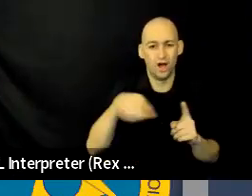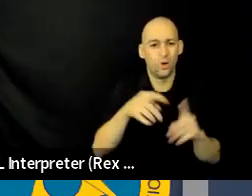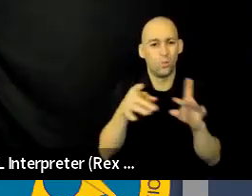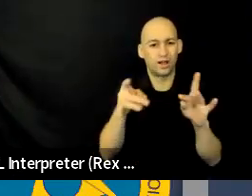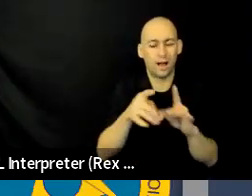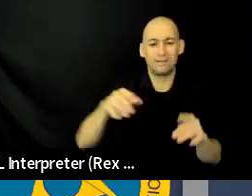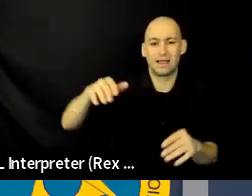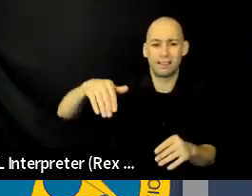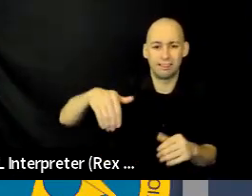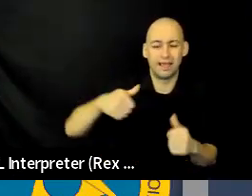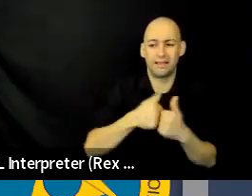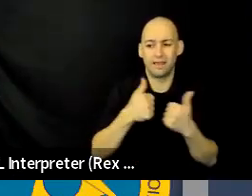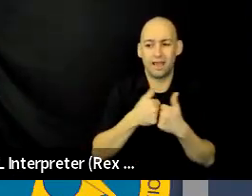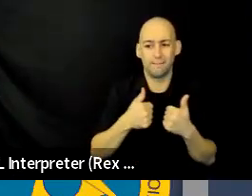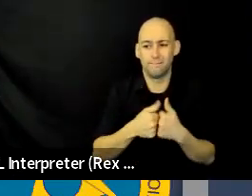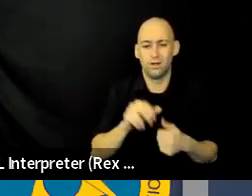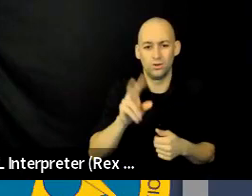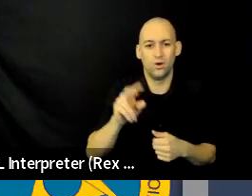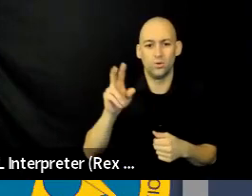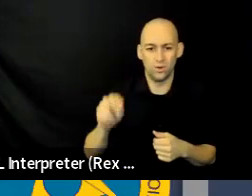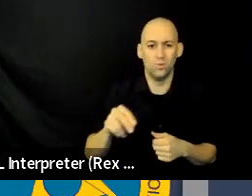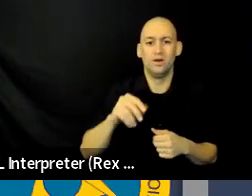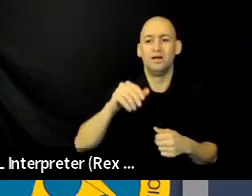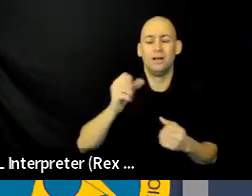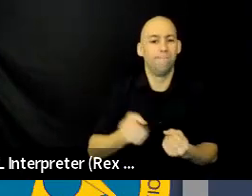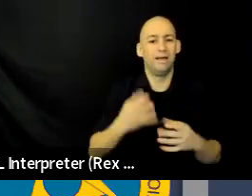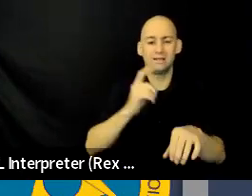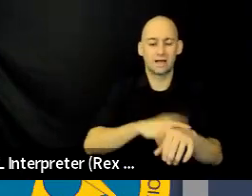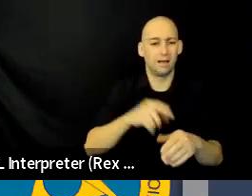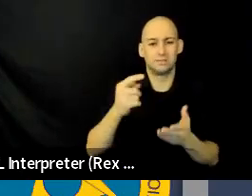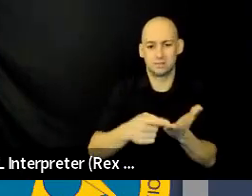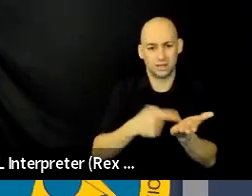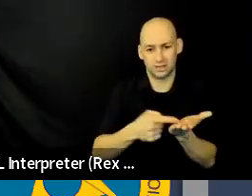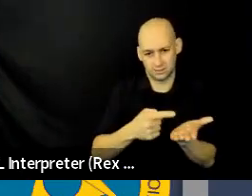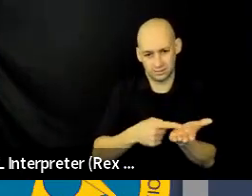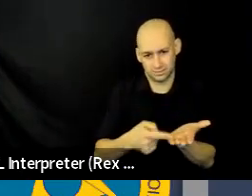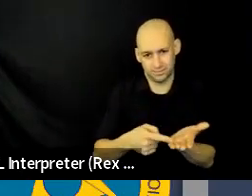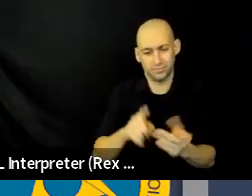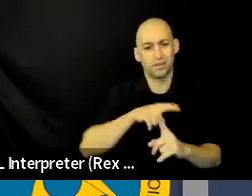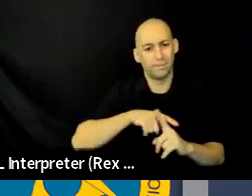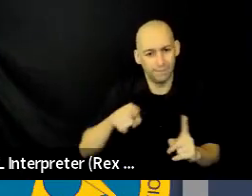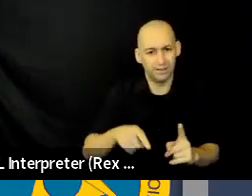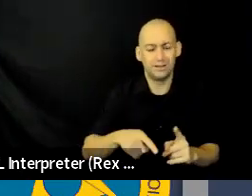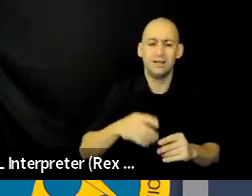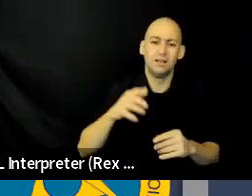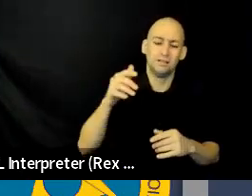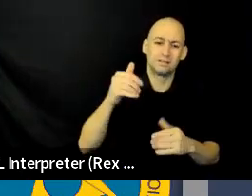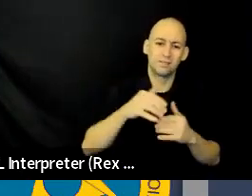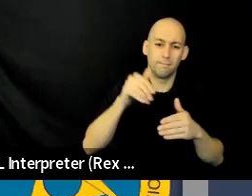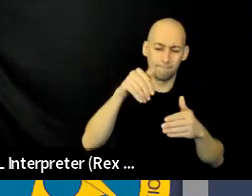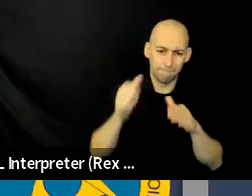late in the game, no, there were many times that we discussed it. But let's kind of get to the bottom line.